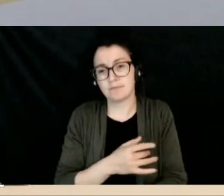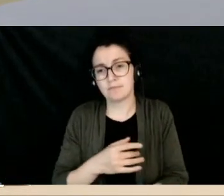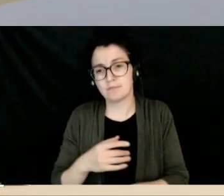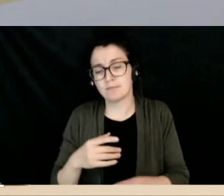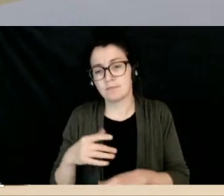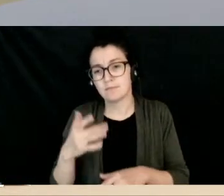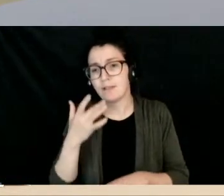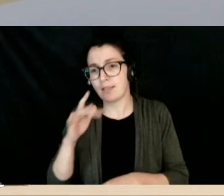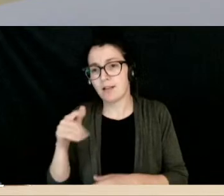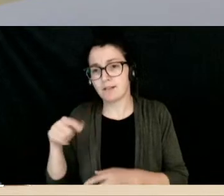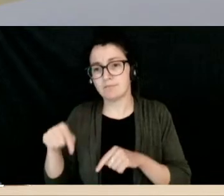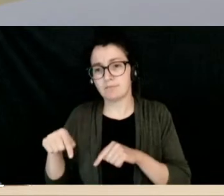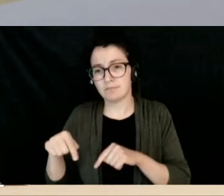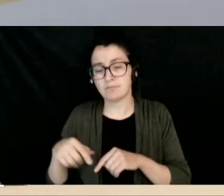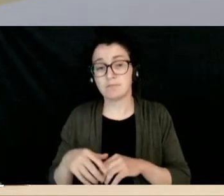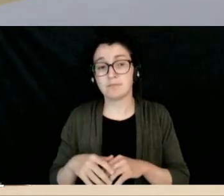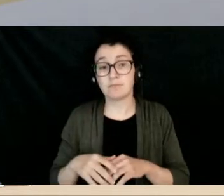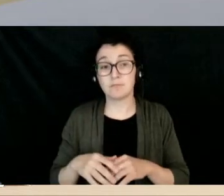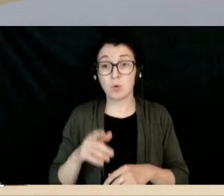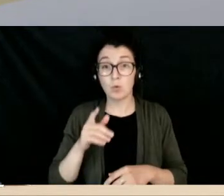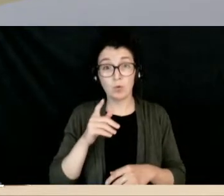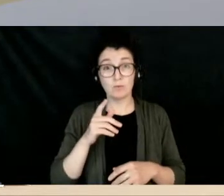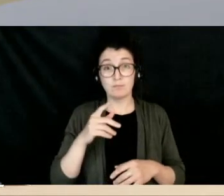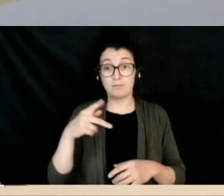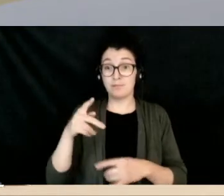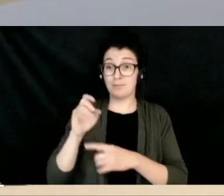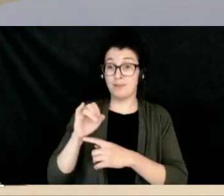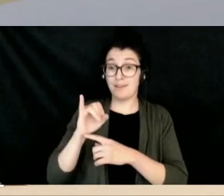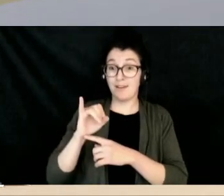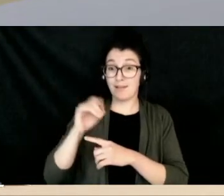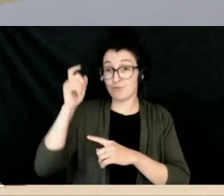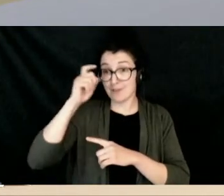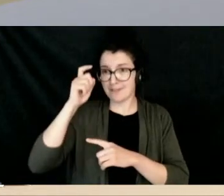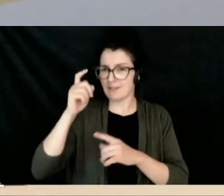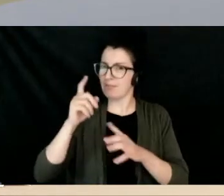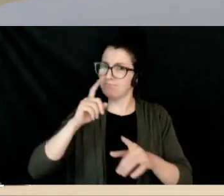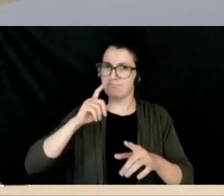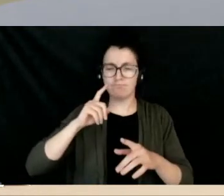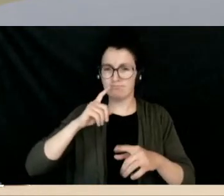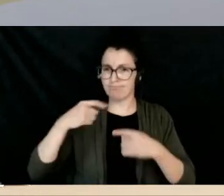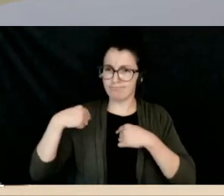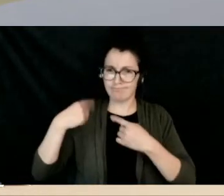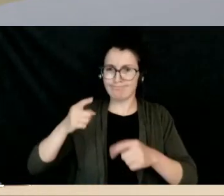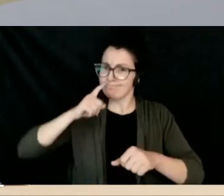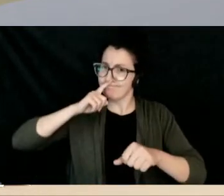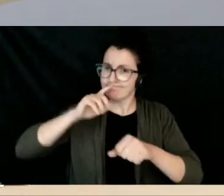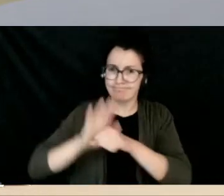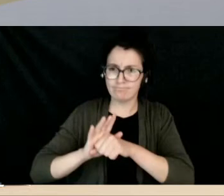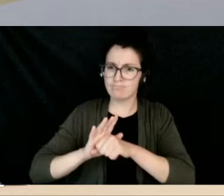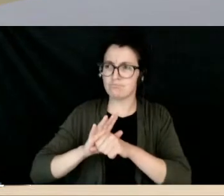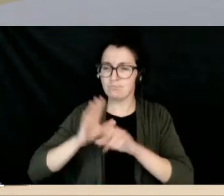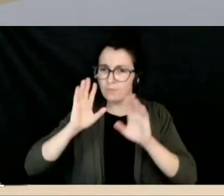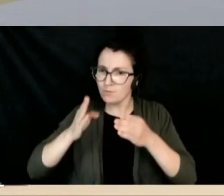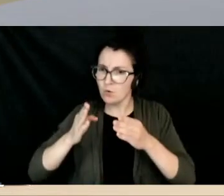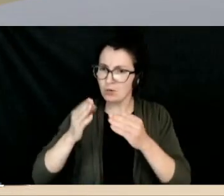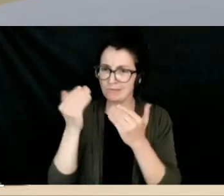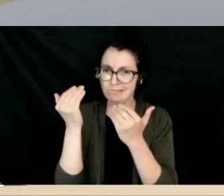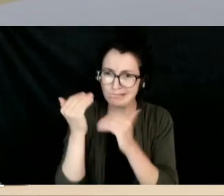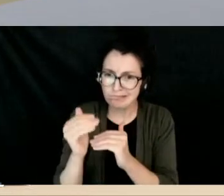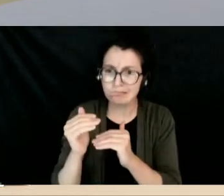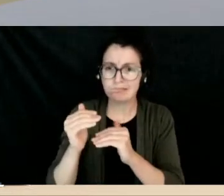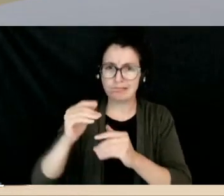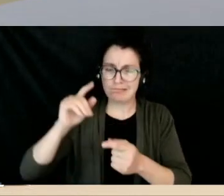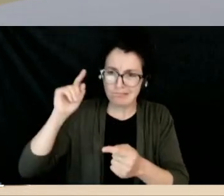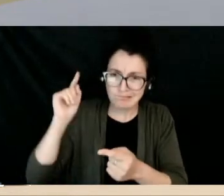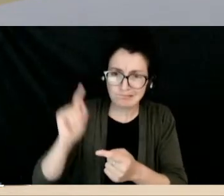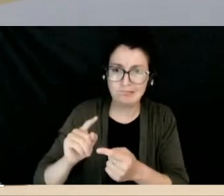Residents of PEI have demonstrated their commitment to the public health measures since the pandemic began 15 months ago. And the measures